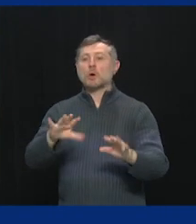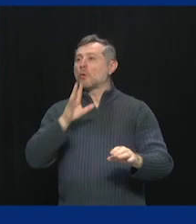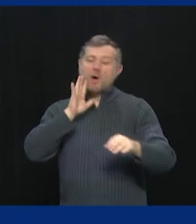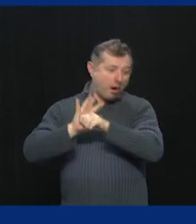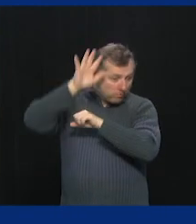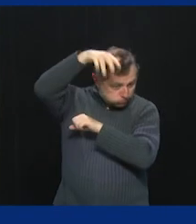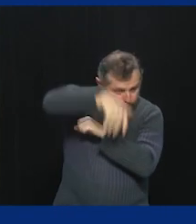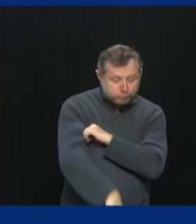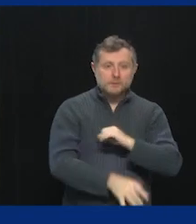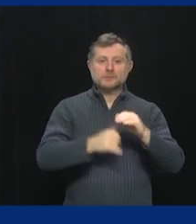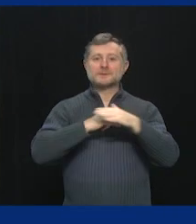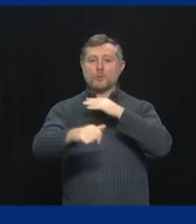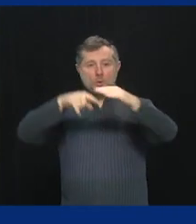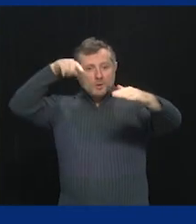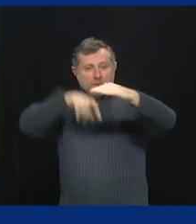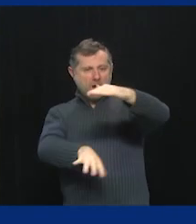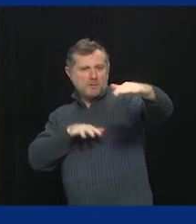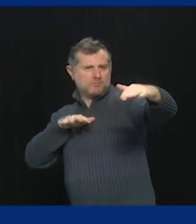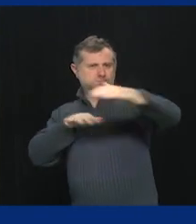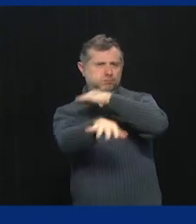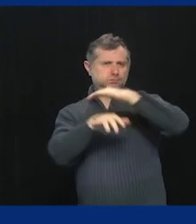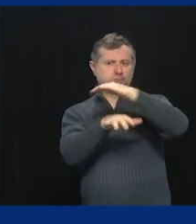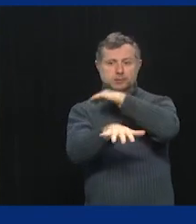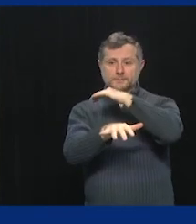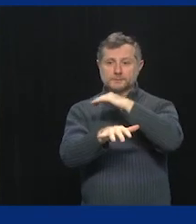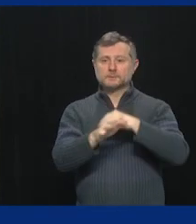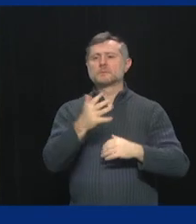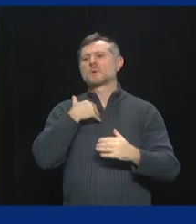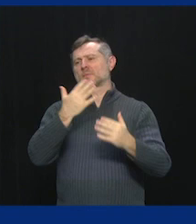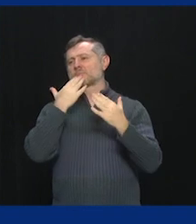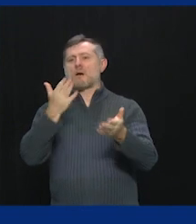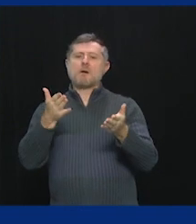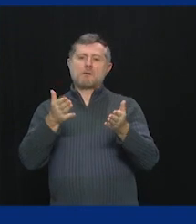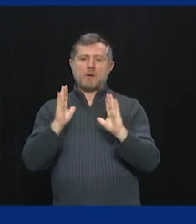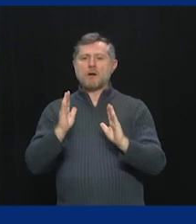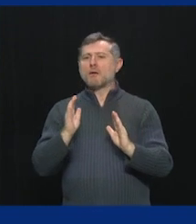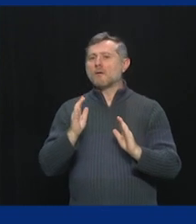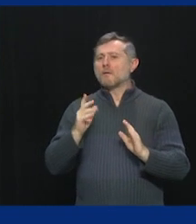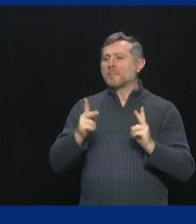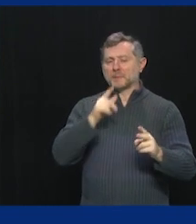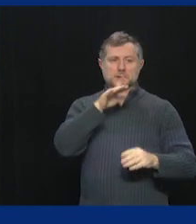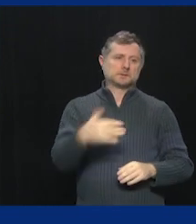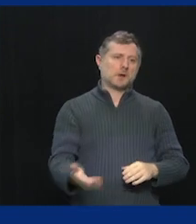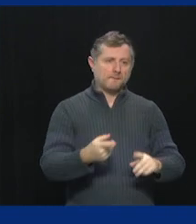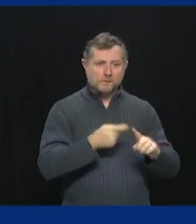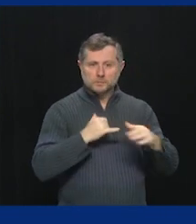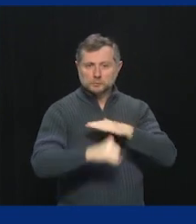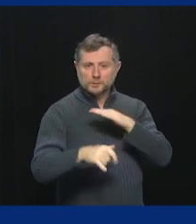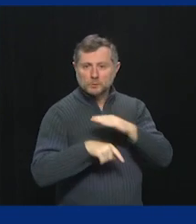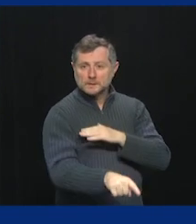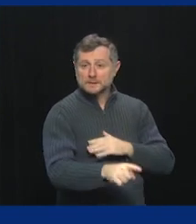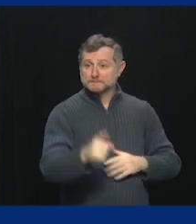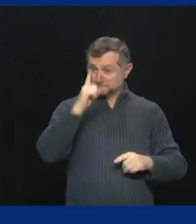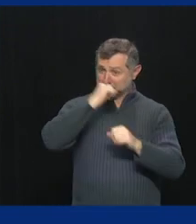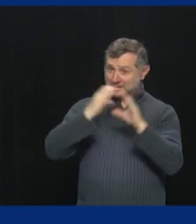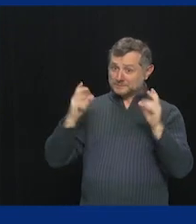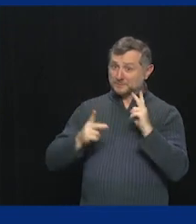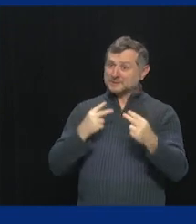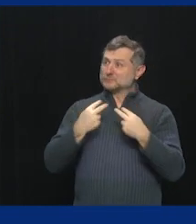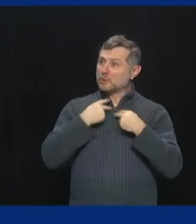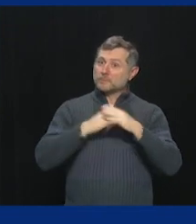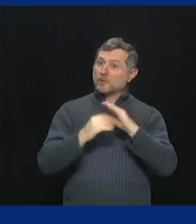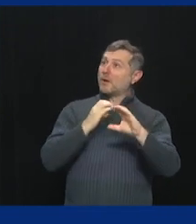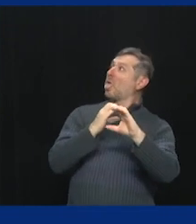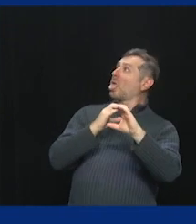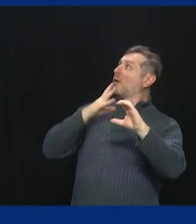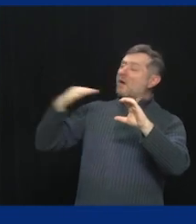subway system. And thank God more people didn't lose their lives in our subways. That could have been a trapped situation. We could have lost people there. And I